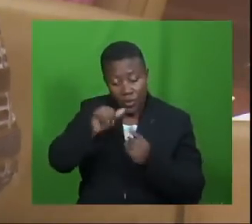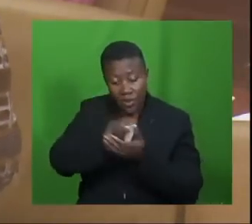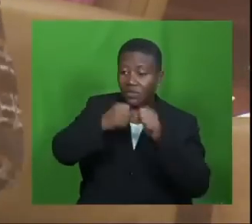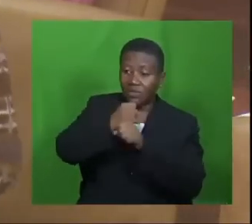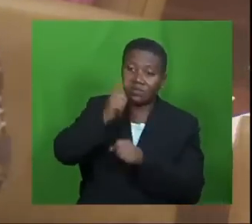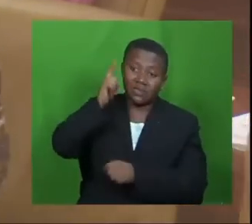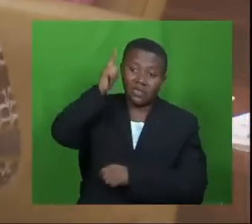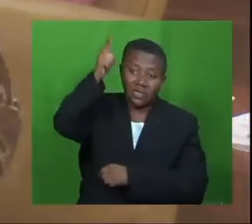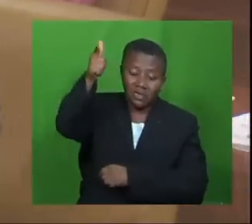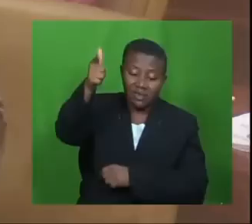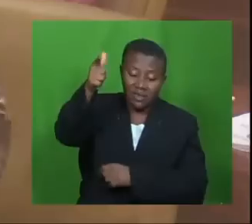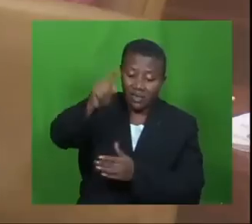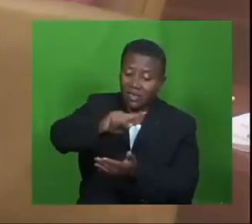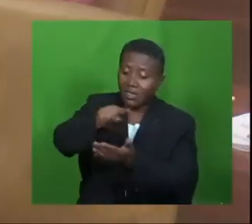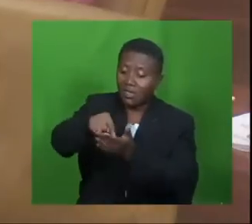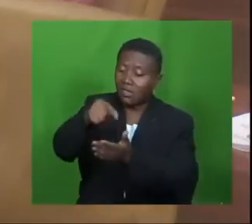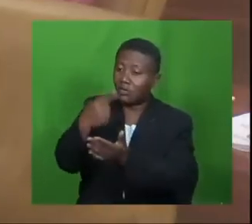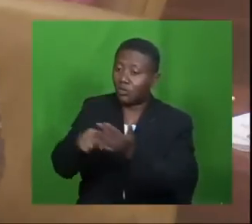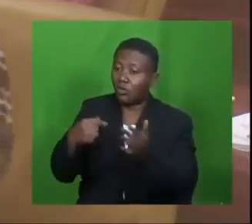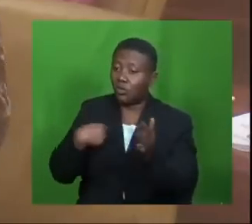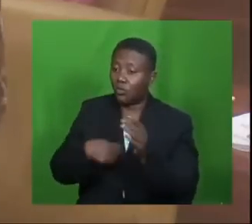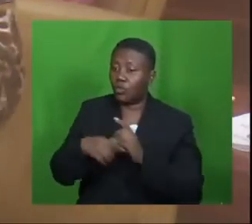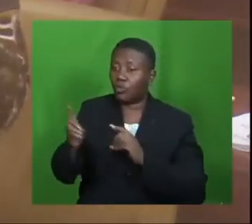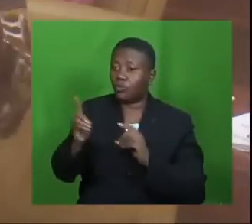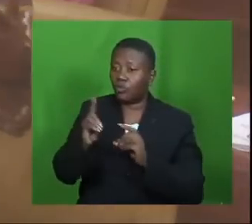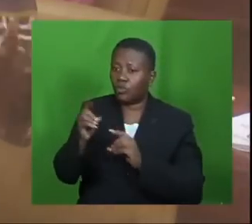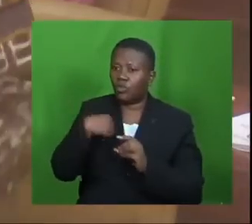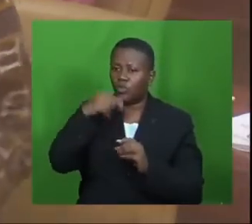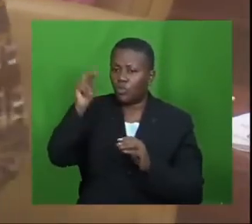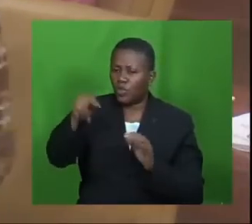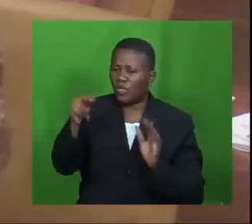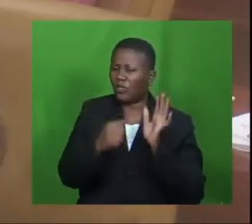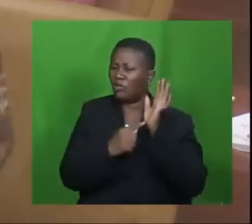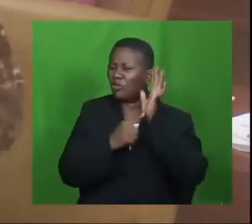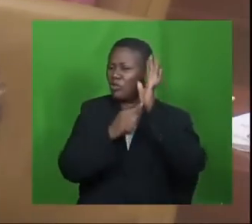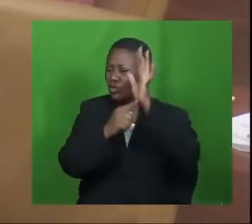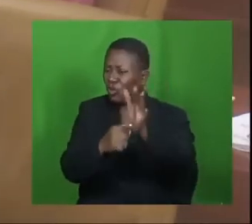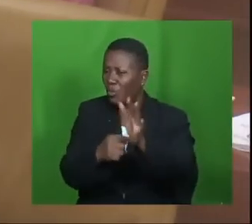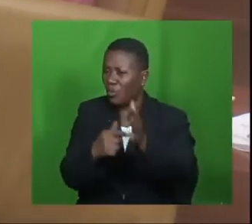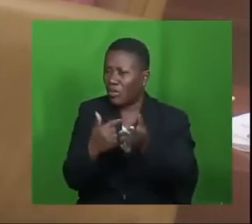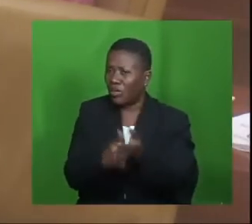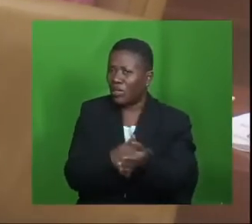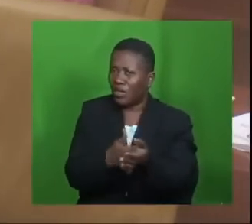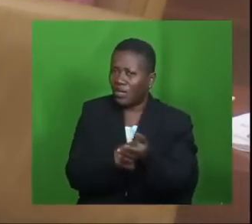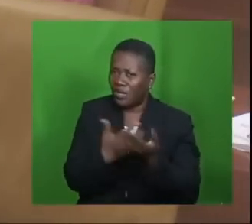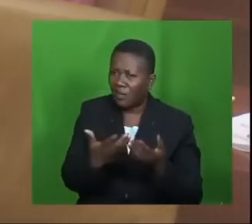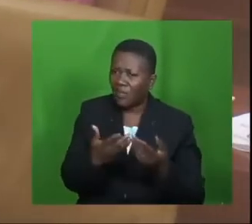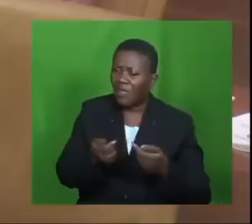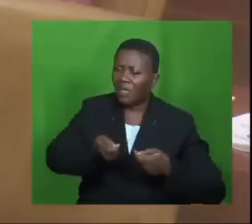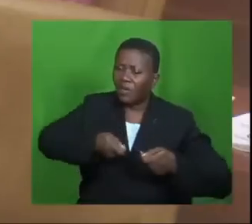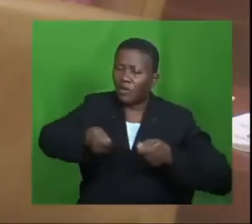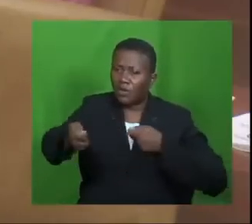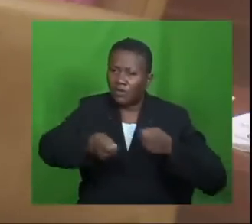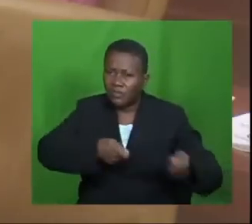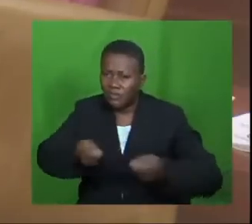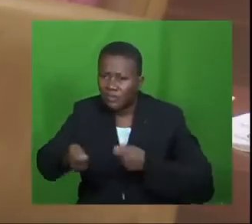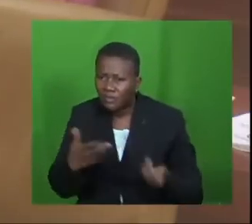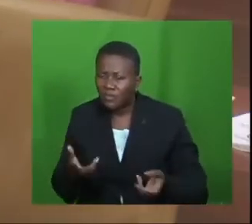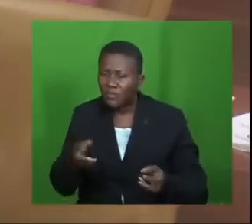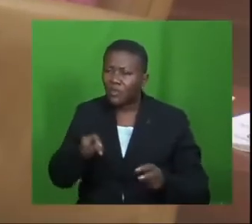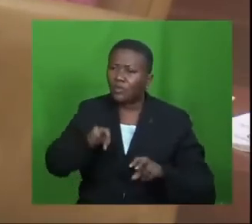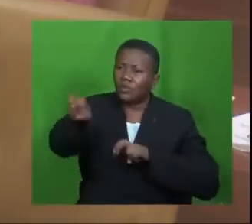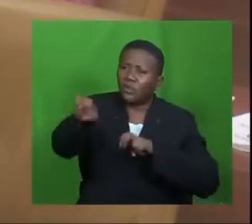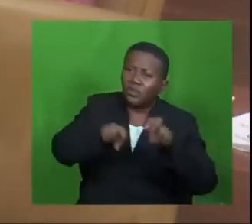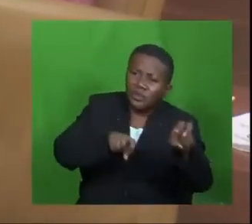that yes, to do showcase Ghana. We've actually sold what Ghana is made of, the sight and sound, the tourism attractions, and many